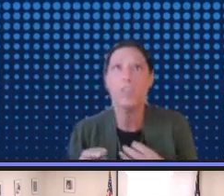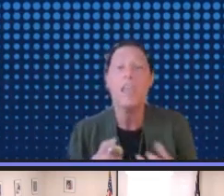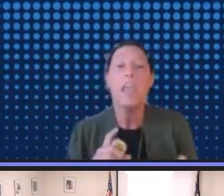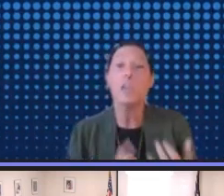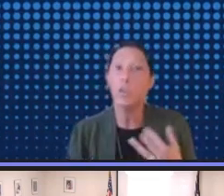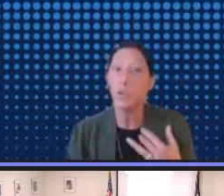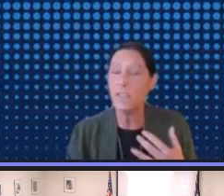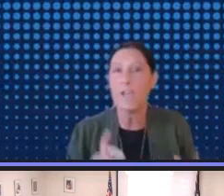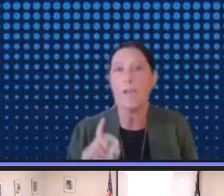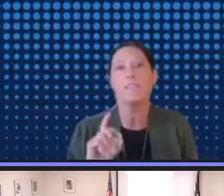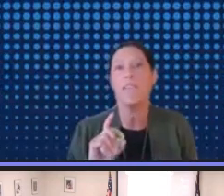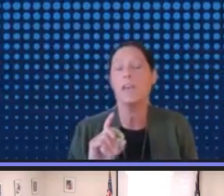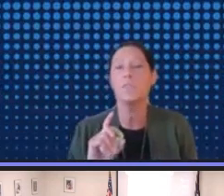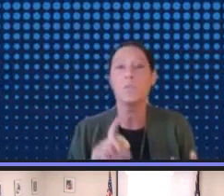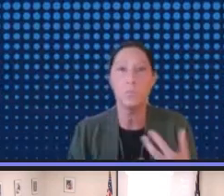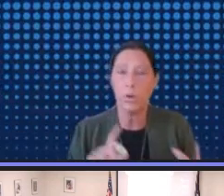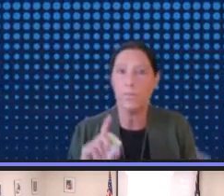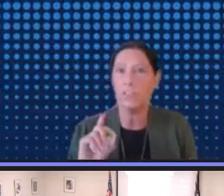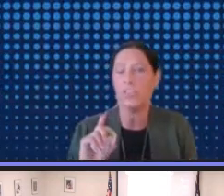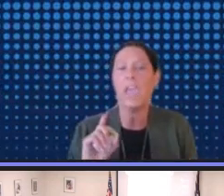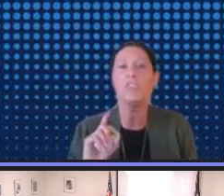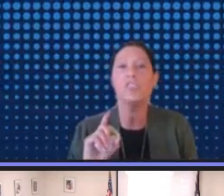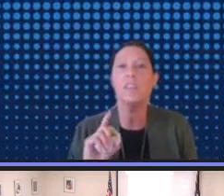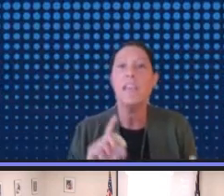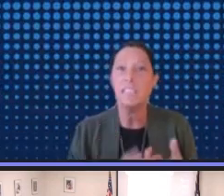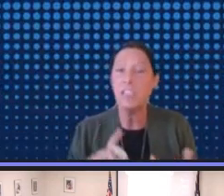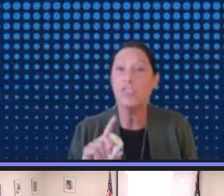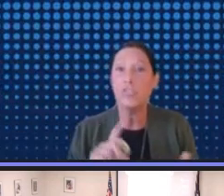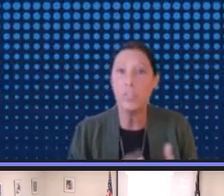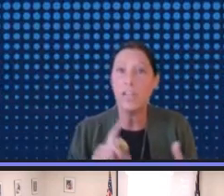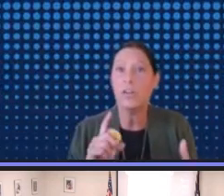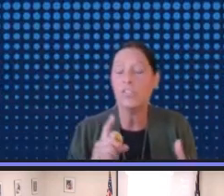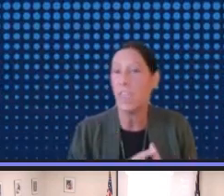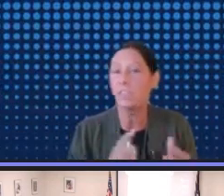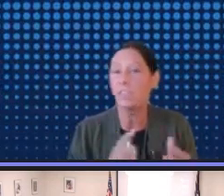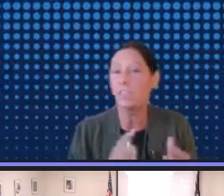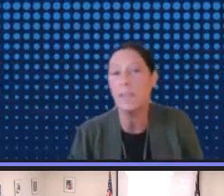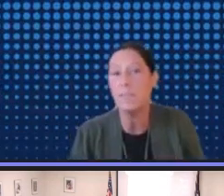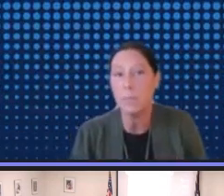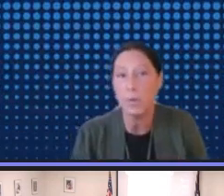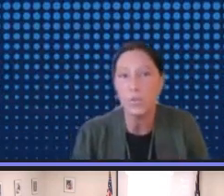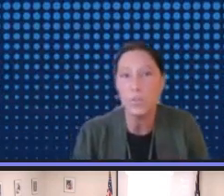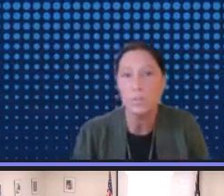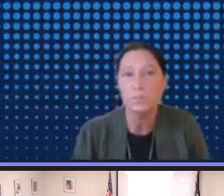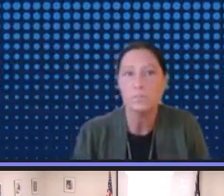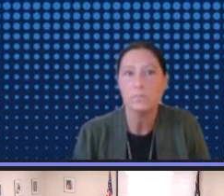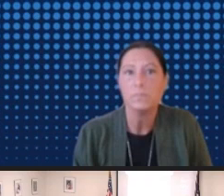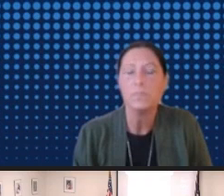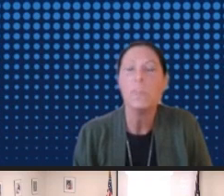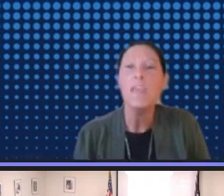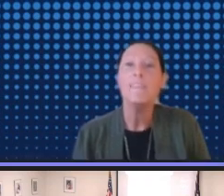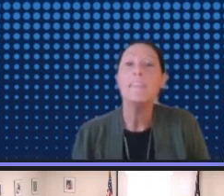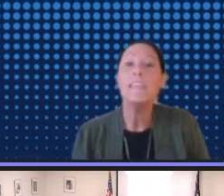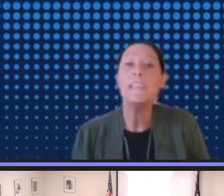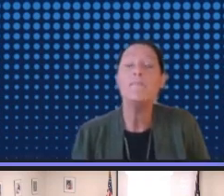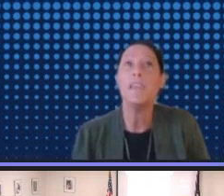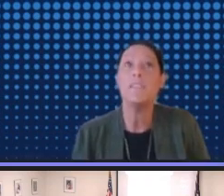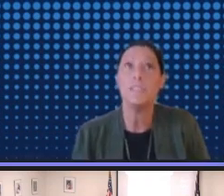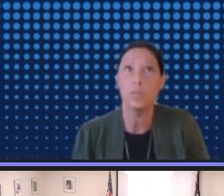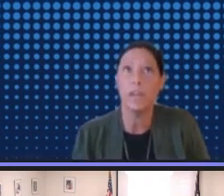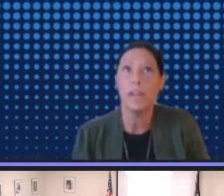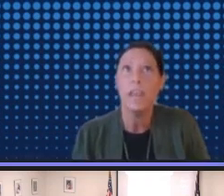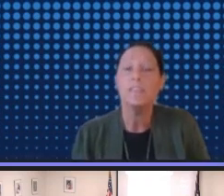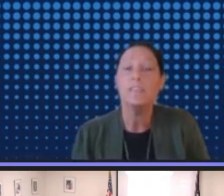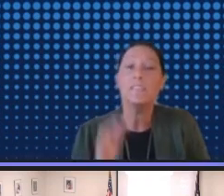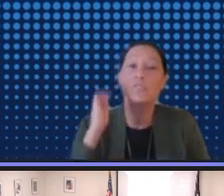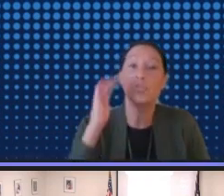instructional vision, including site-based councils, Board of Education, teachers, leaders, and community members. Then in